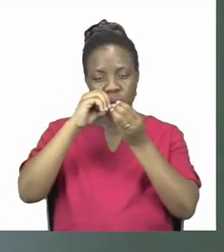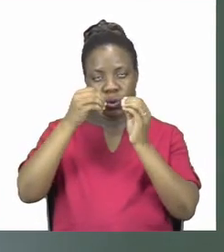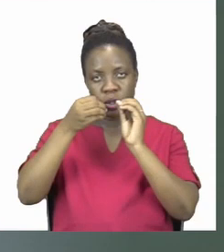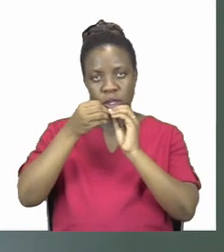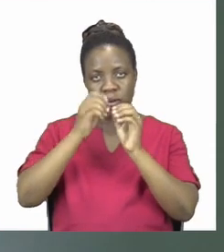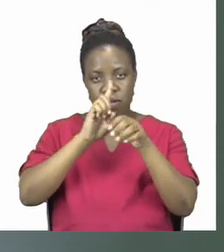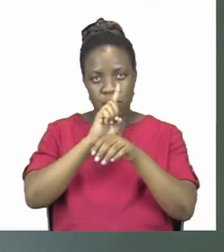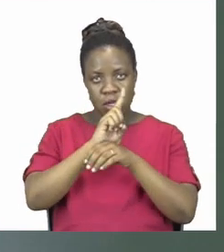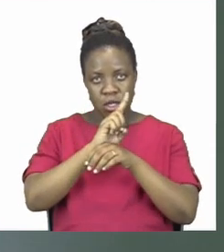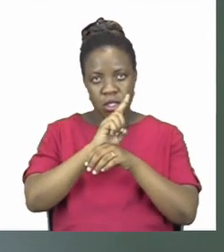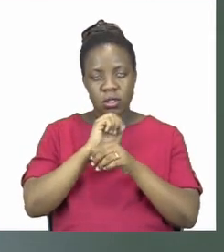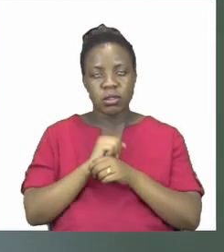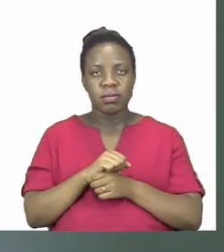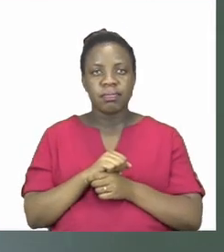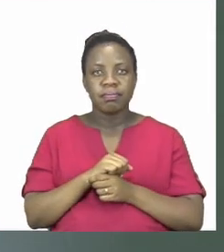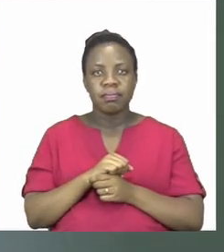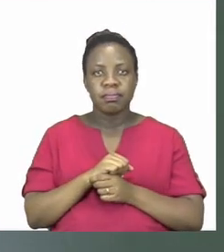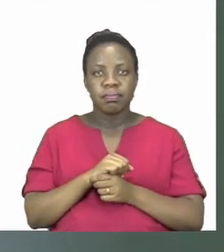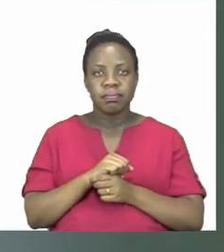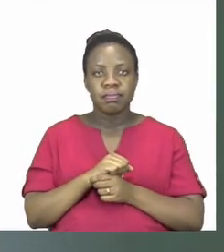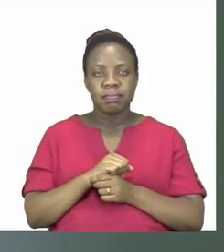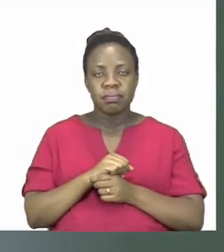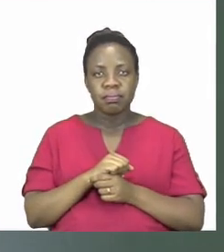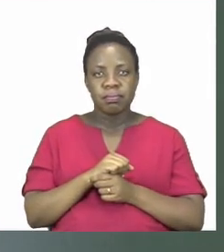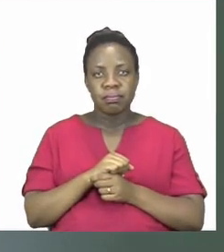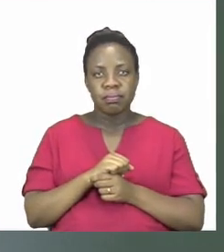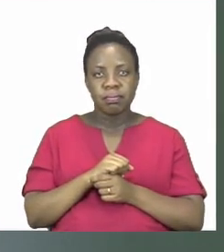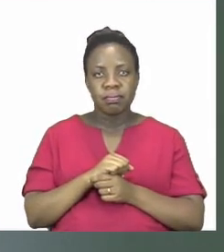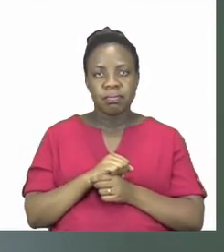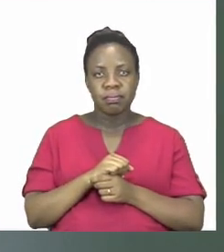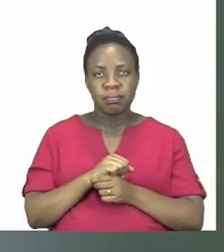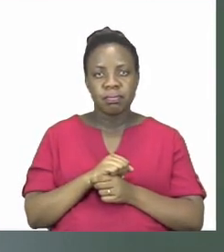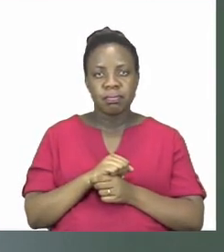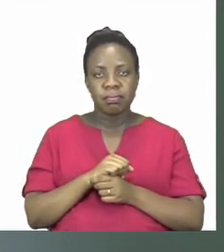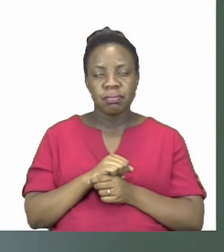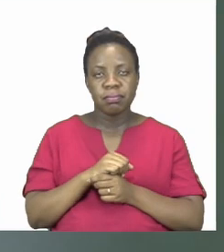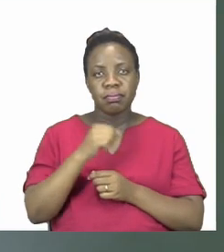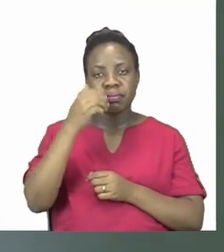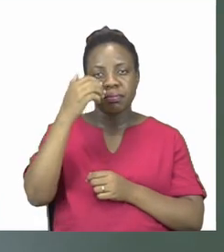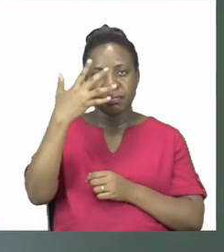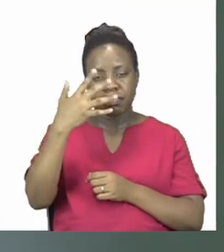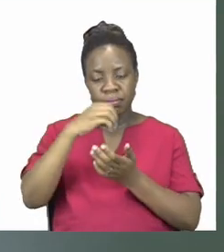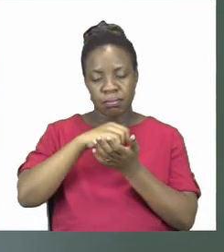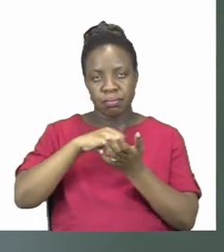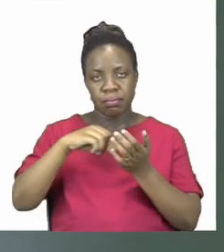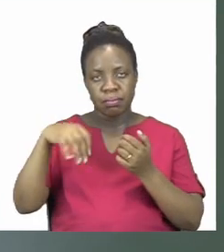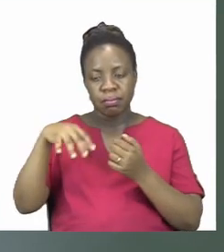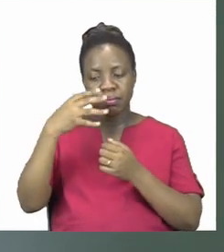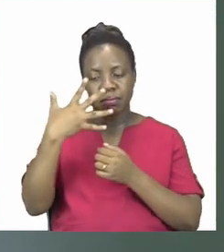us attract the other ones as well. So we're going to say 5 minus